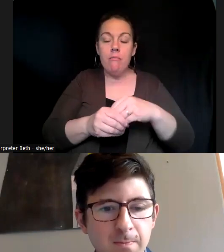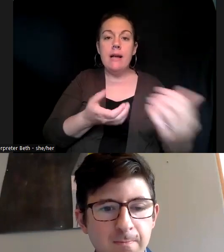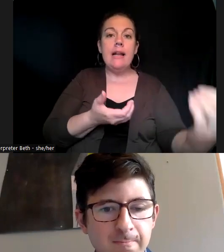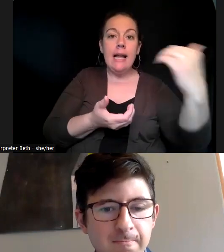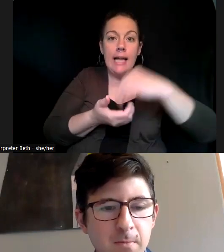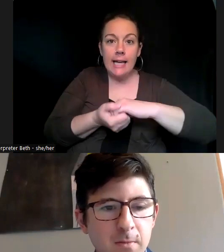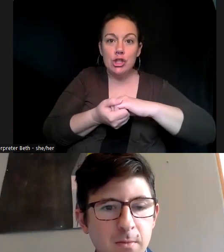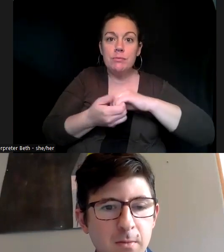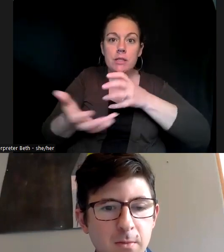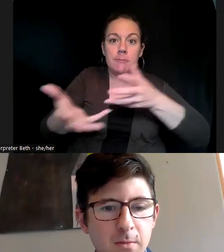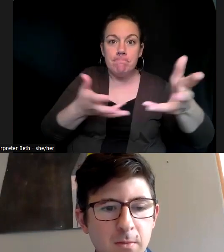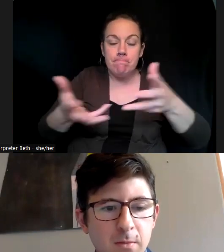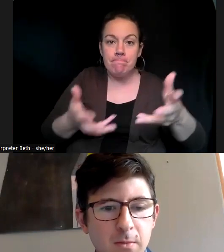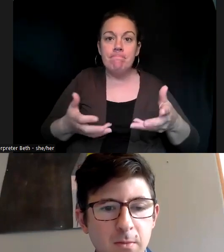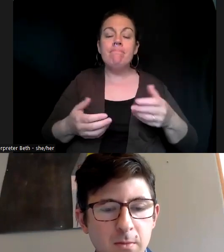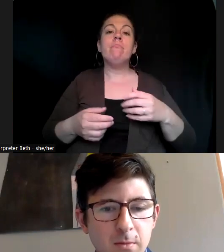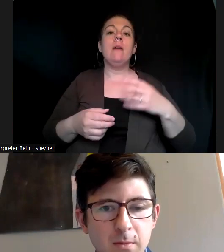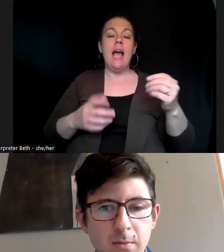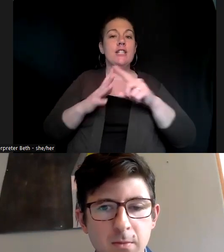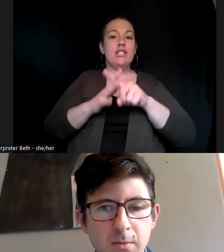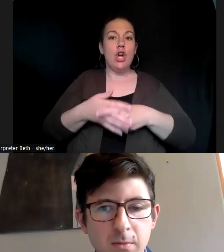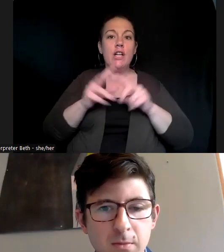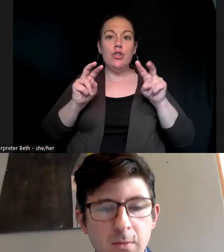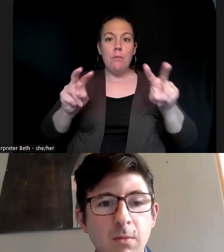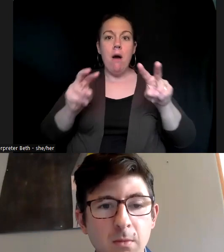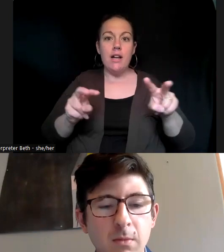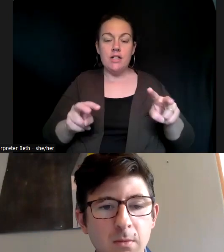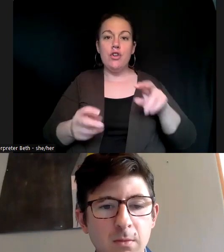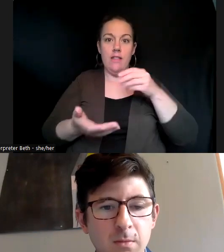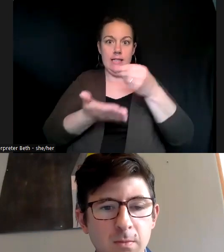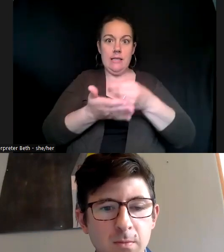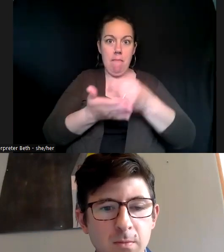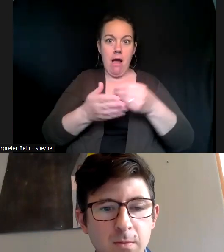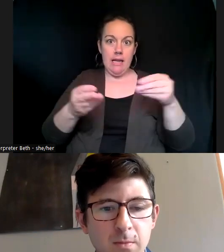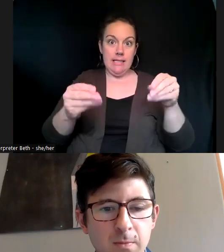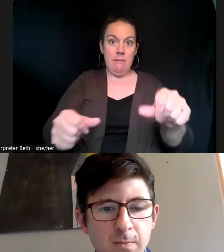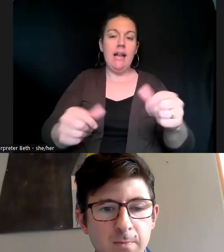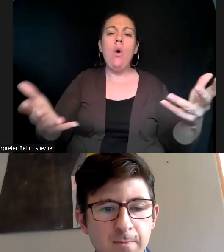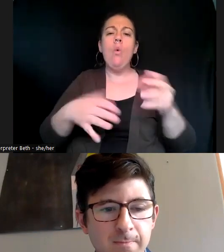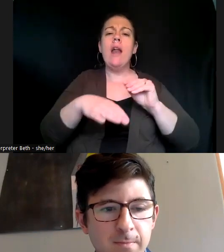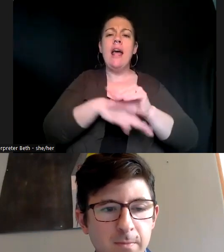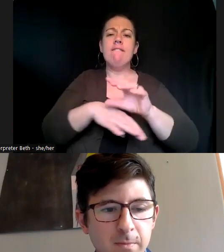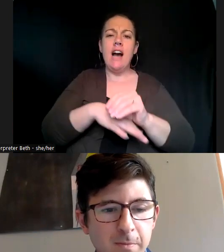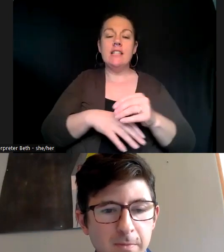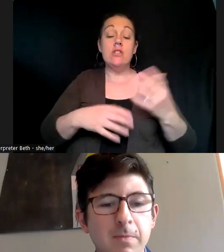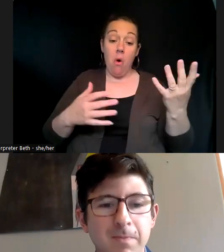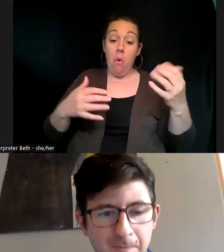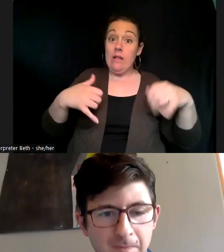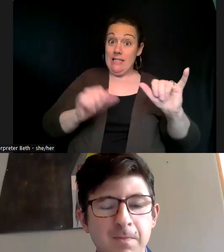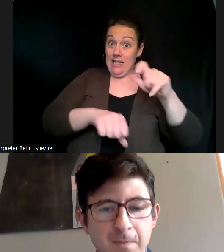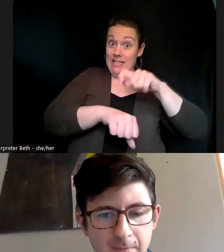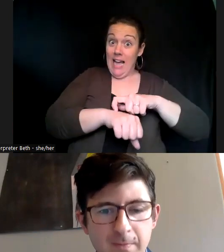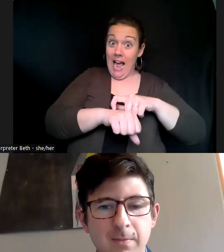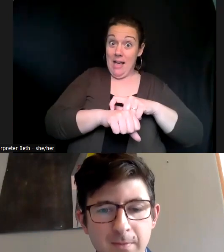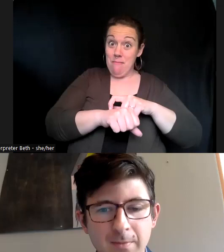engagement, and are really just starting to monitor the spending of the funds? What advice would you give them? There's still time to get into